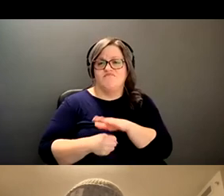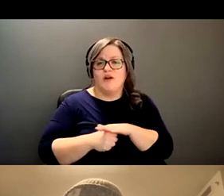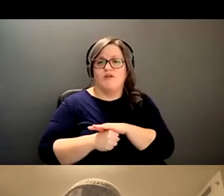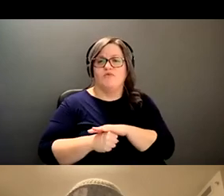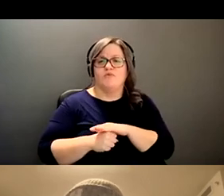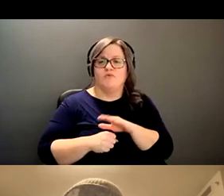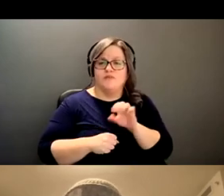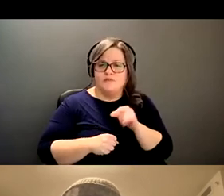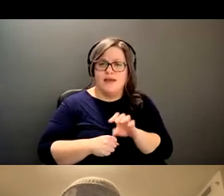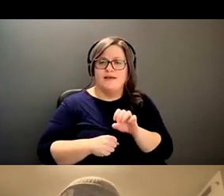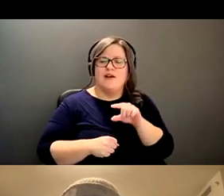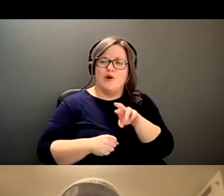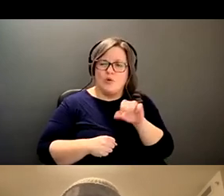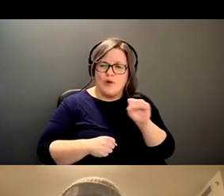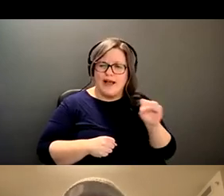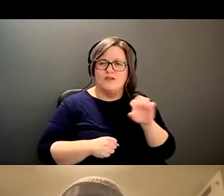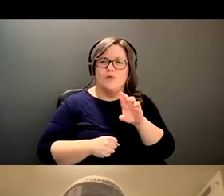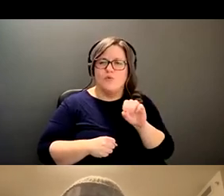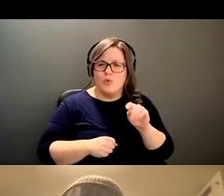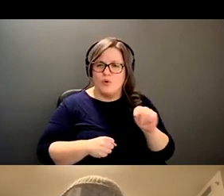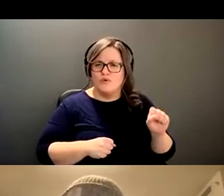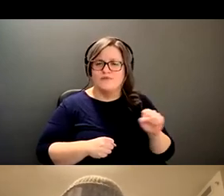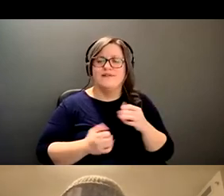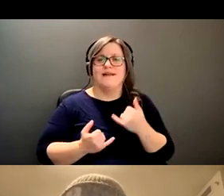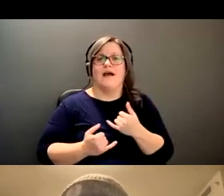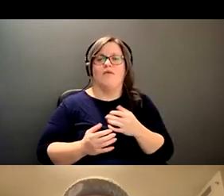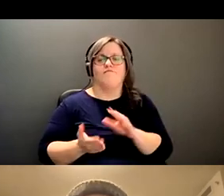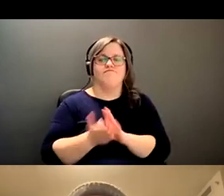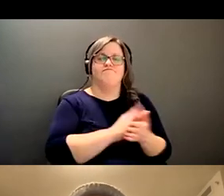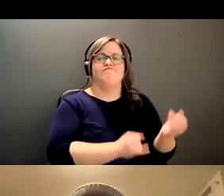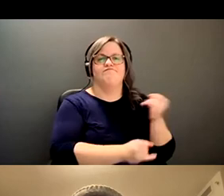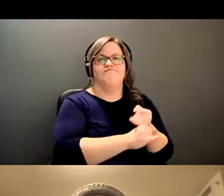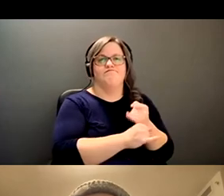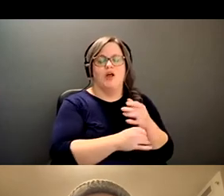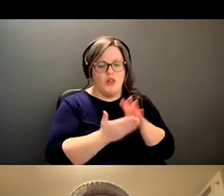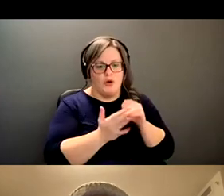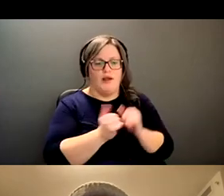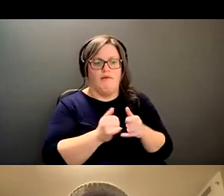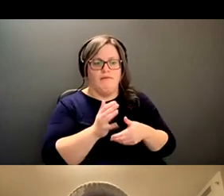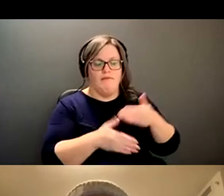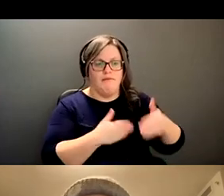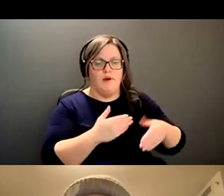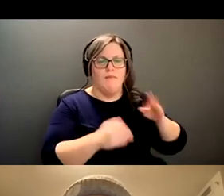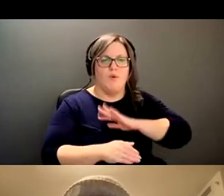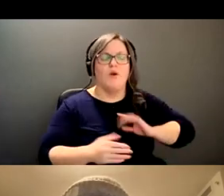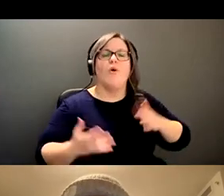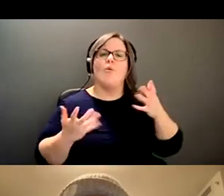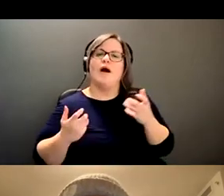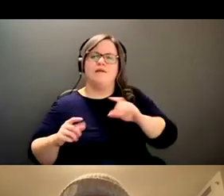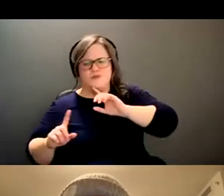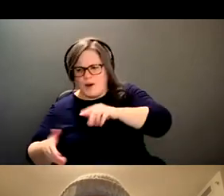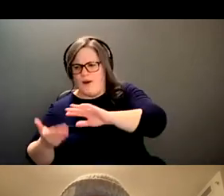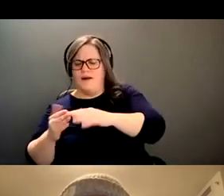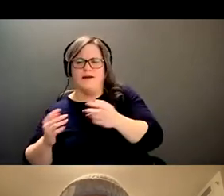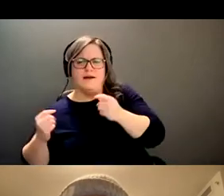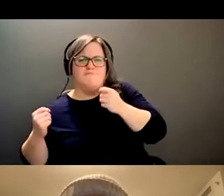institutional or now or like learning how to operate with a board and stuff like that, and can't respond with the same like speed and urgency